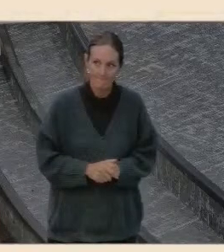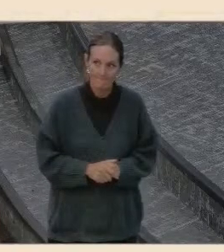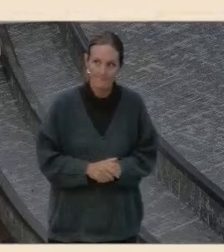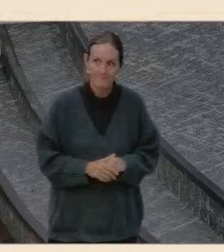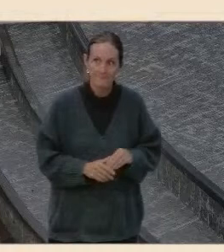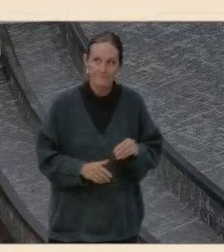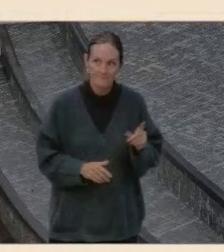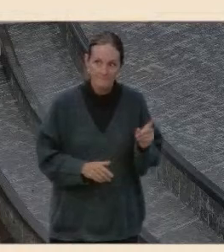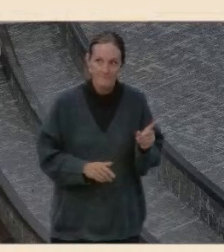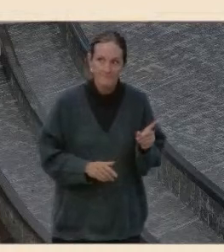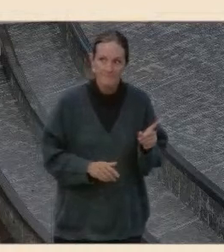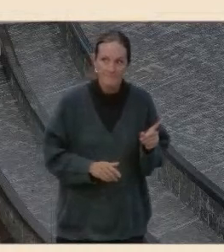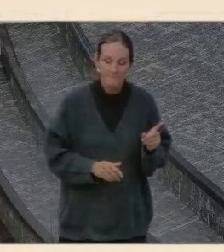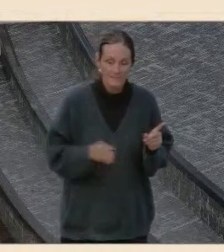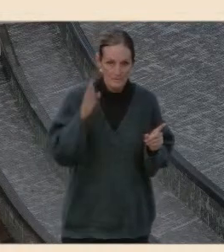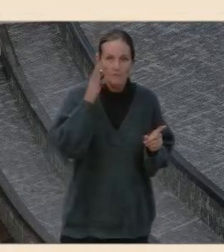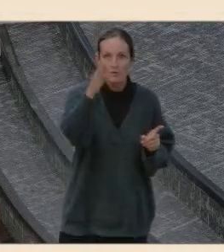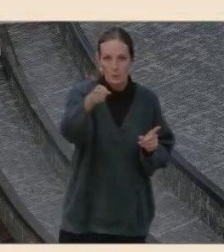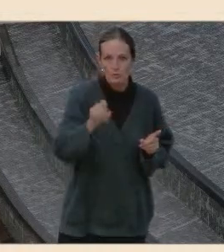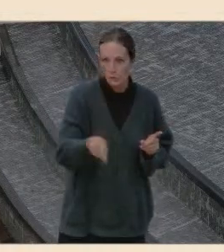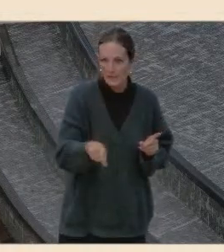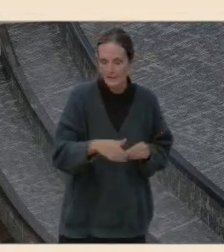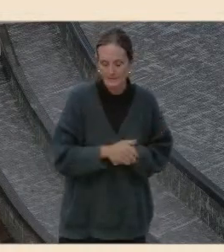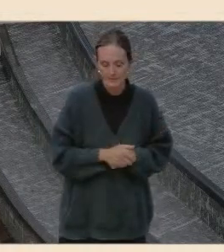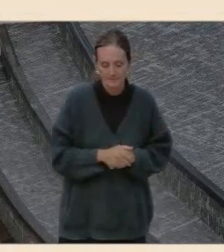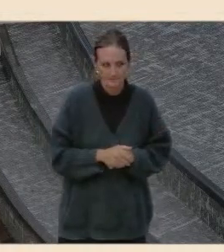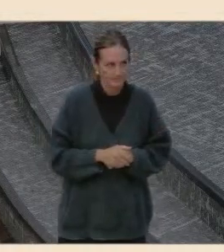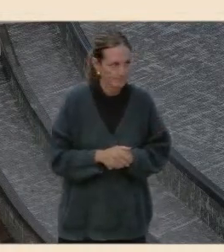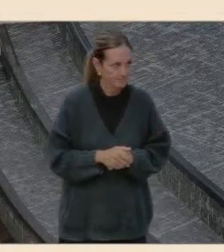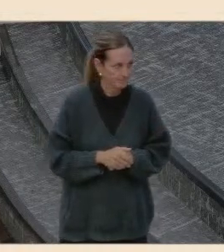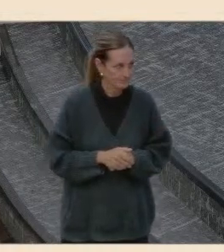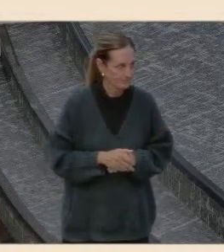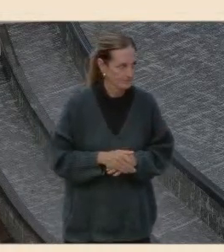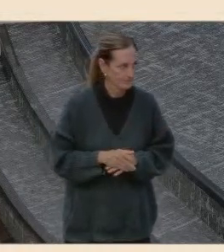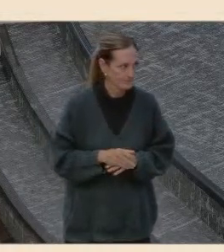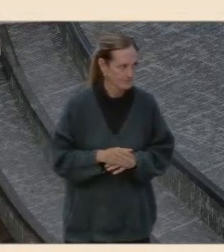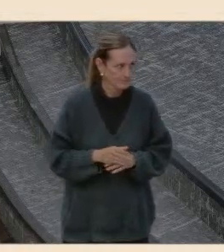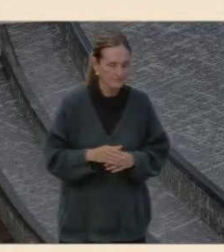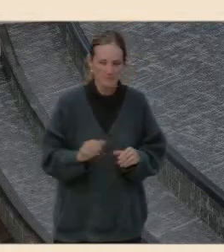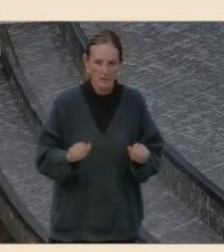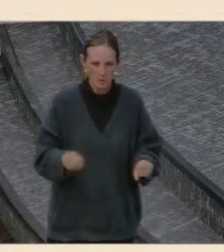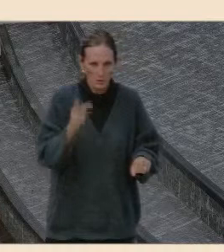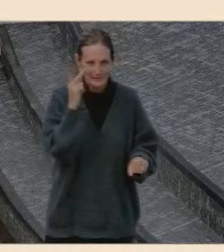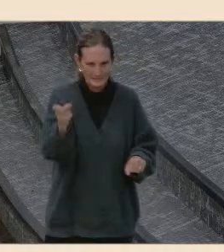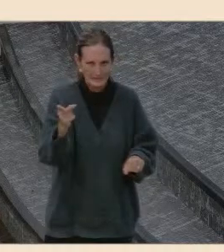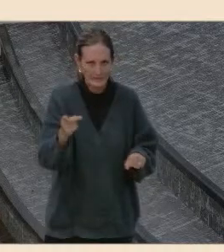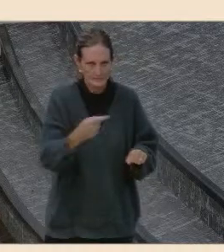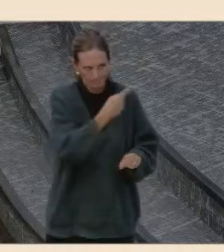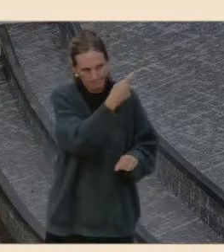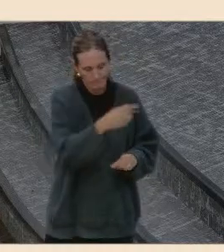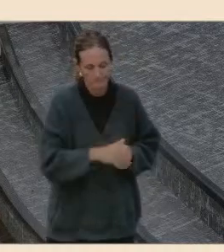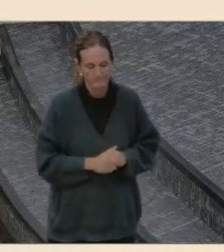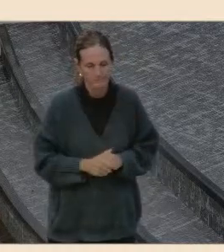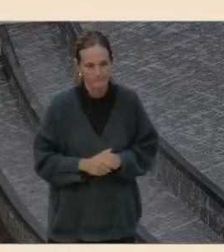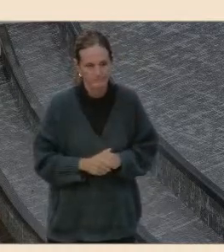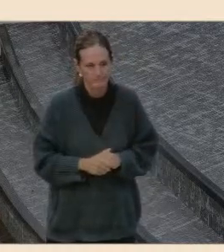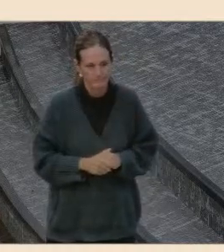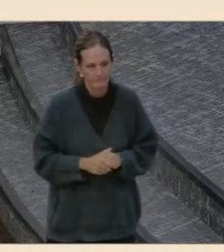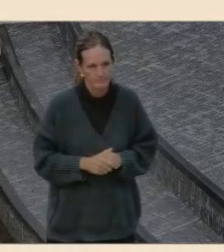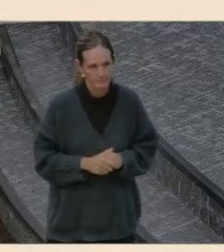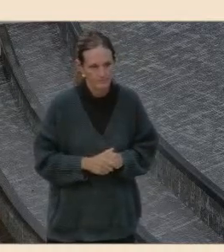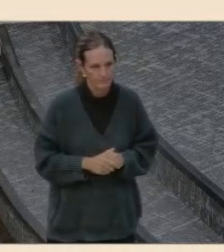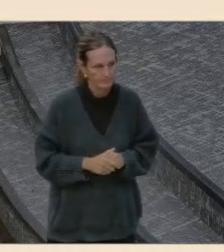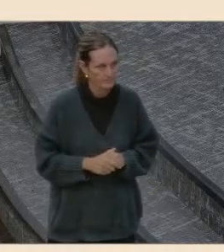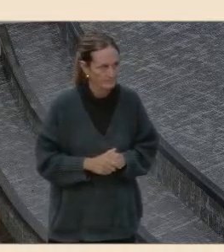For us, our future needs, and as you can see on the slide there, and I'm getting into this area